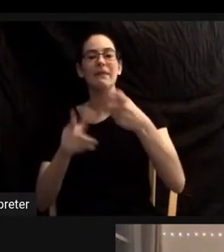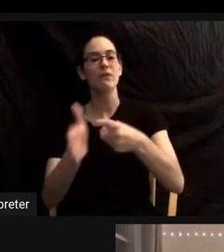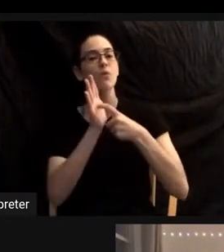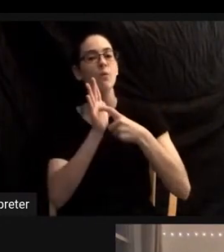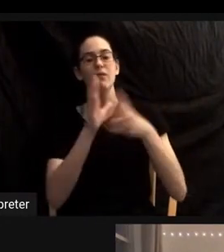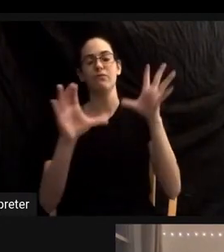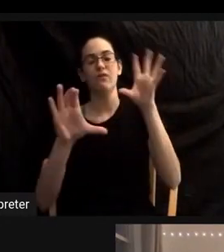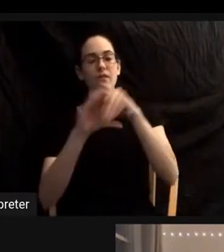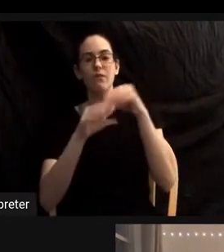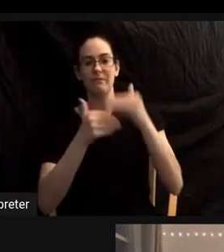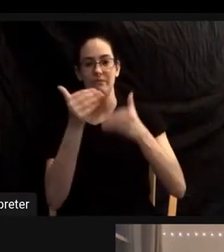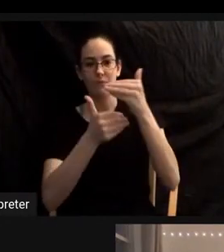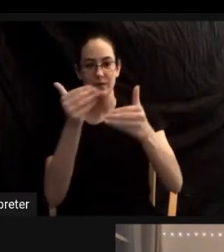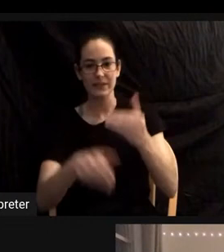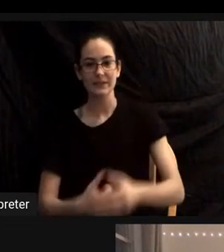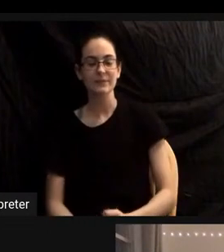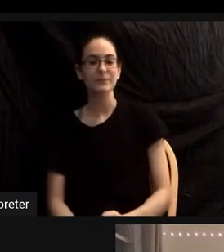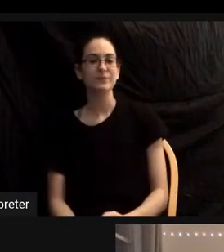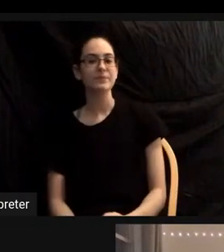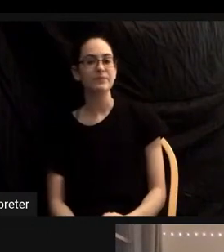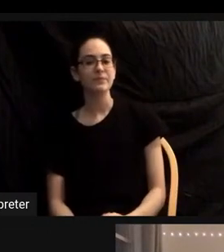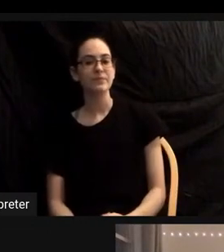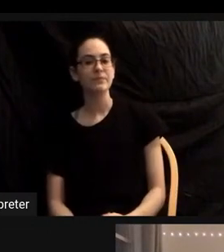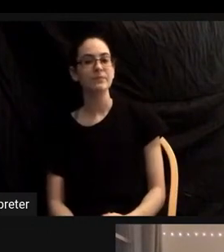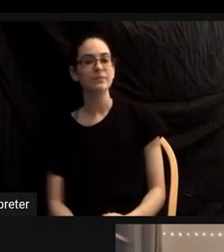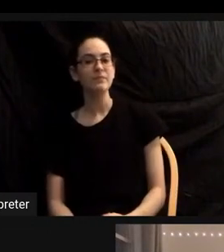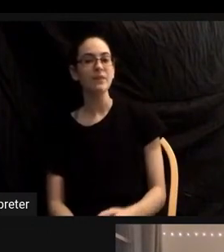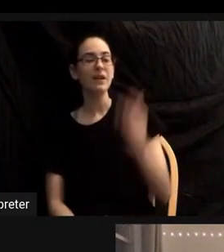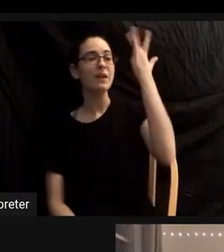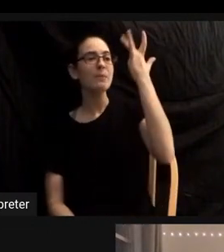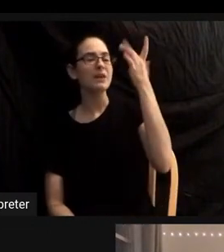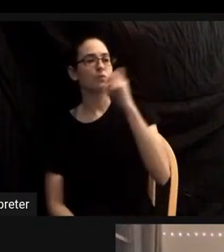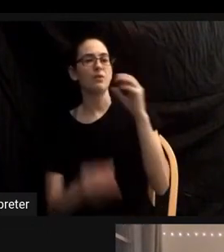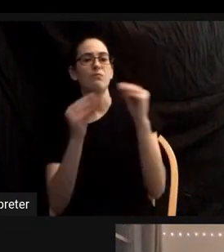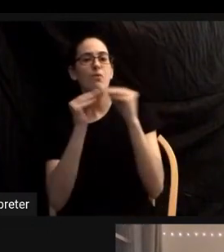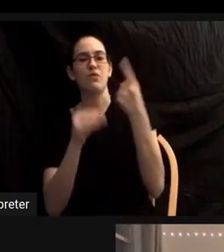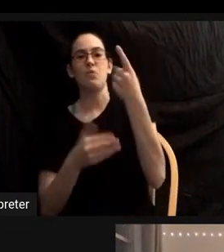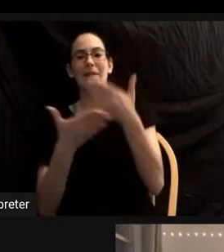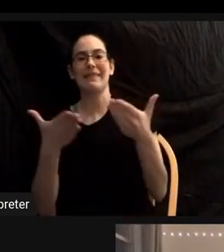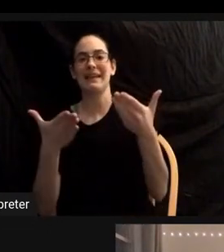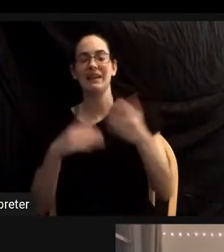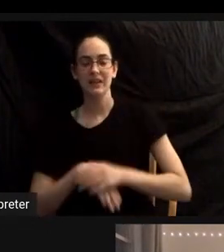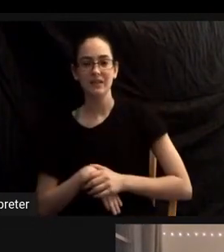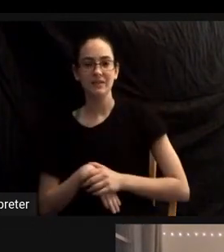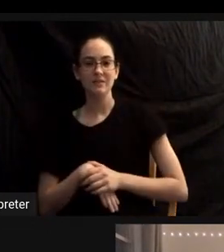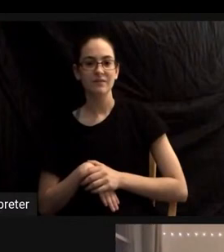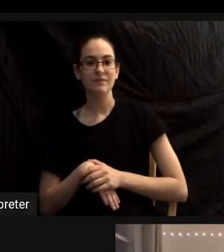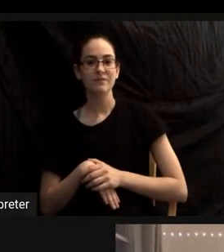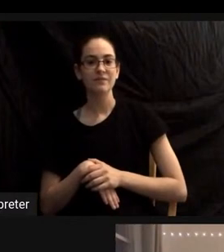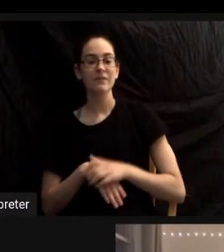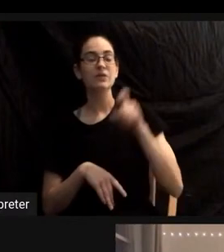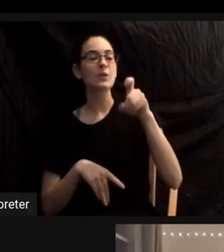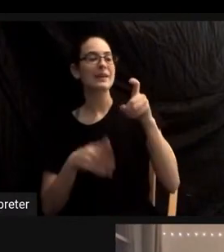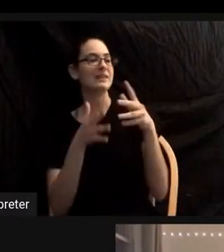of perspectives that, because we're more than just one thing. And I think so often in the American theater,